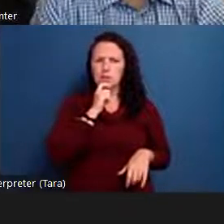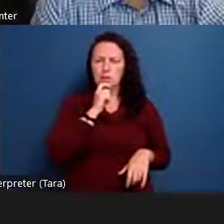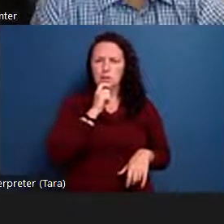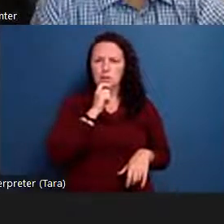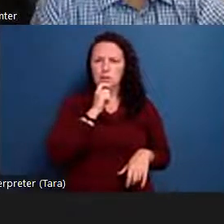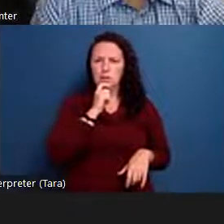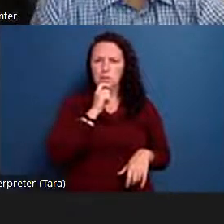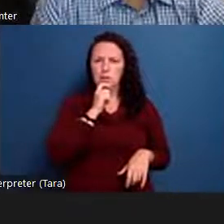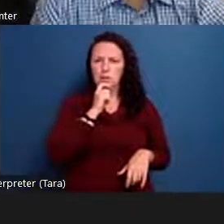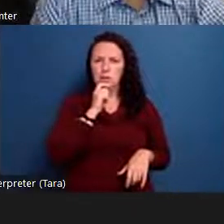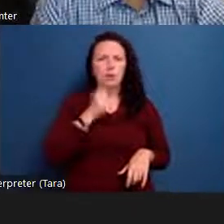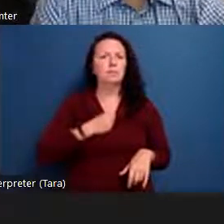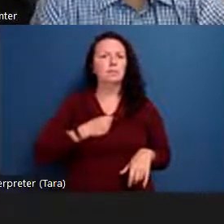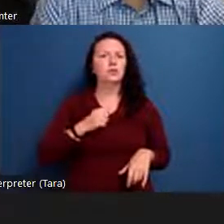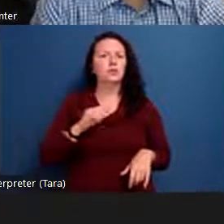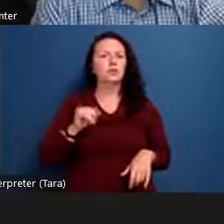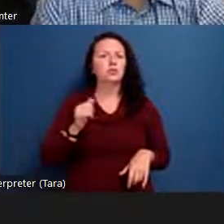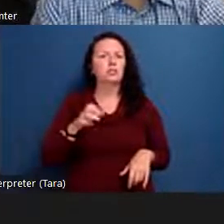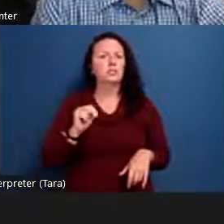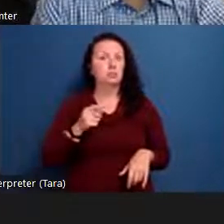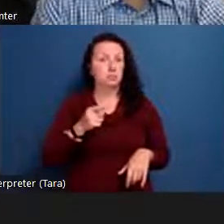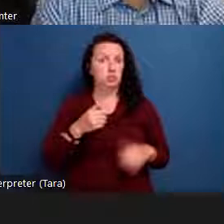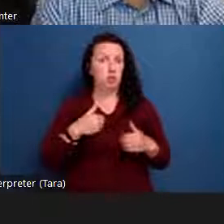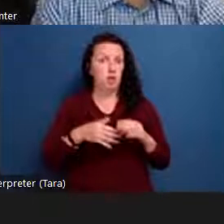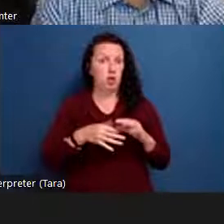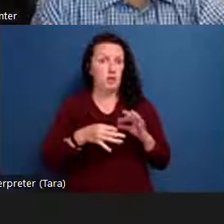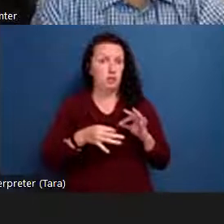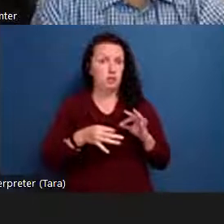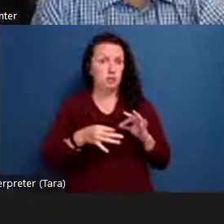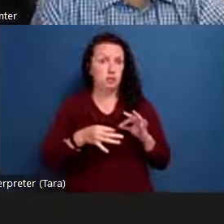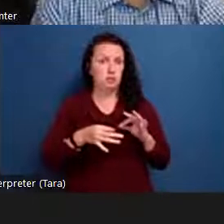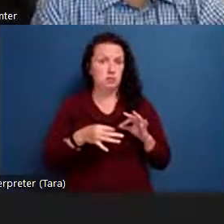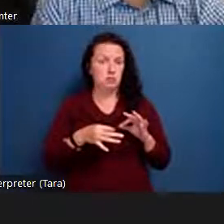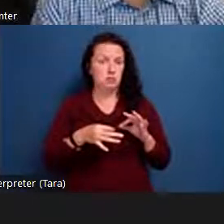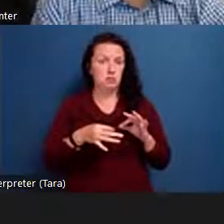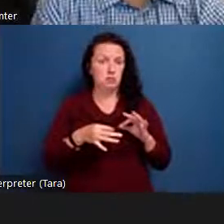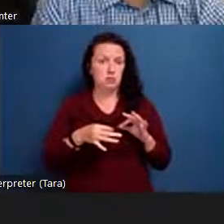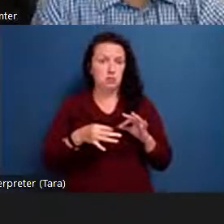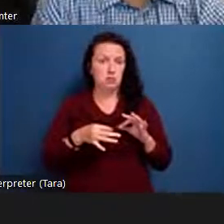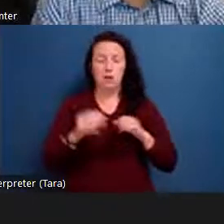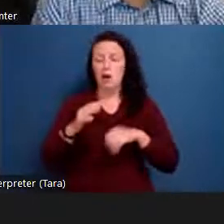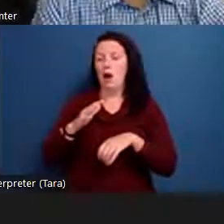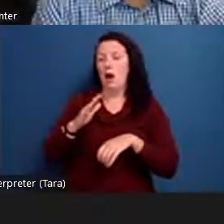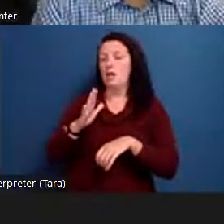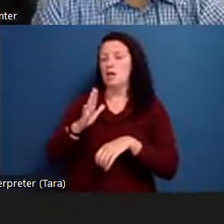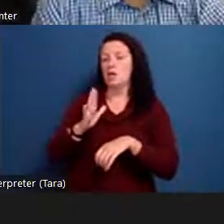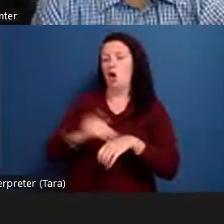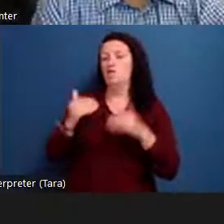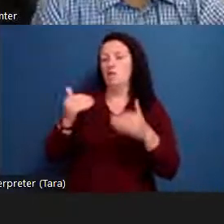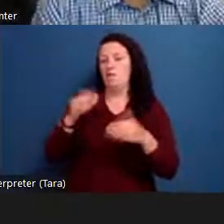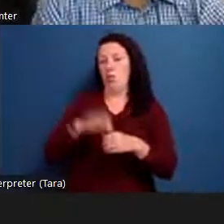I'm sorry, Jason. What is that, a comment or a hand? I'd call for a recorded vote.